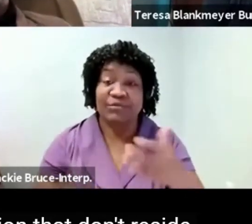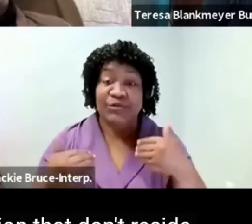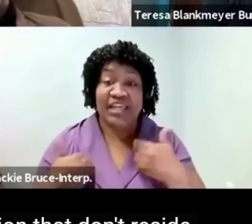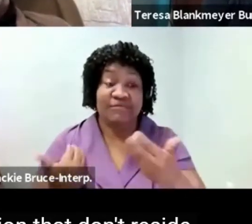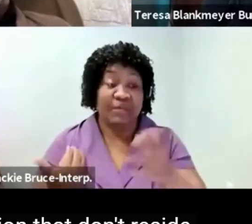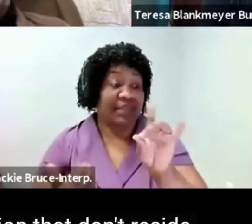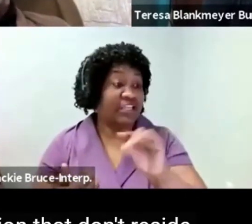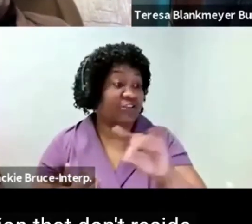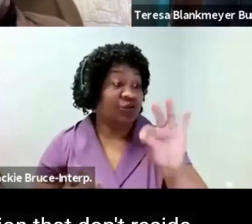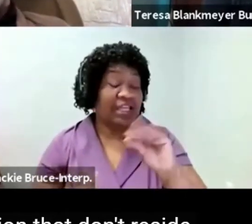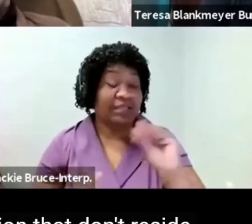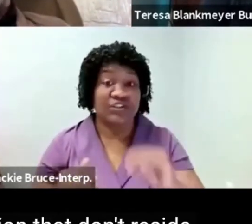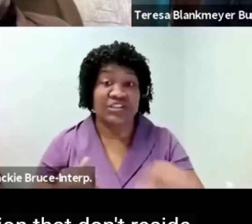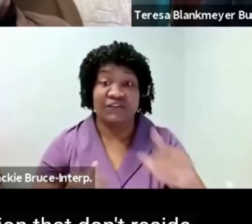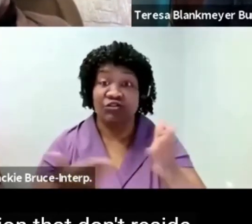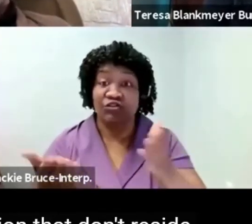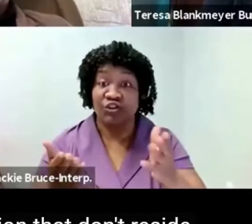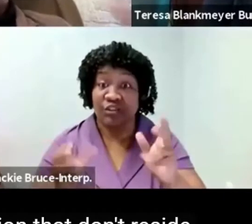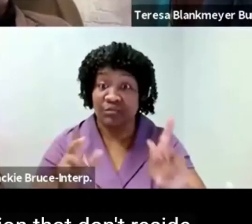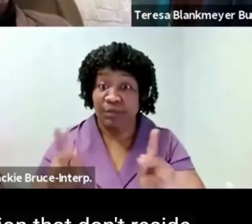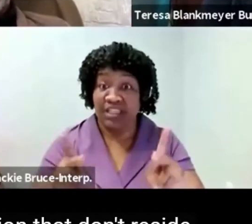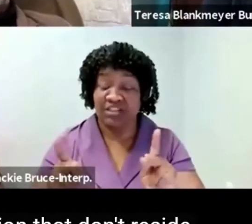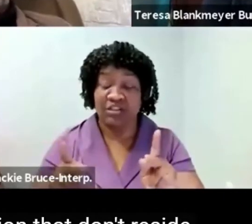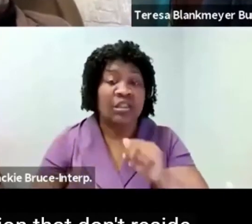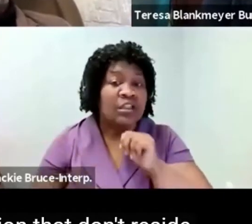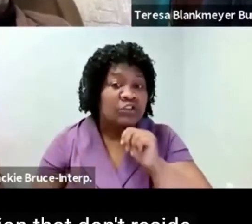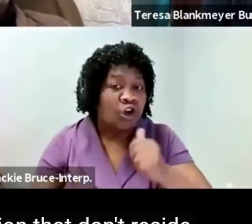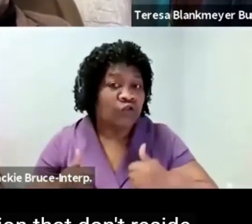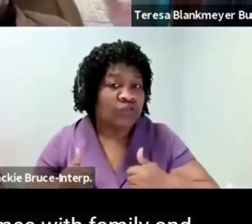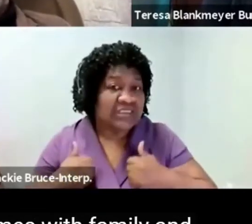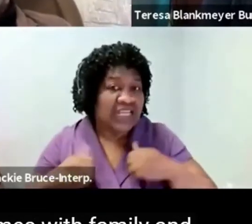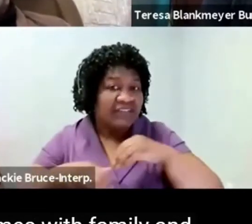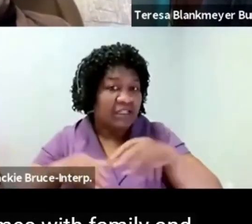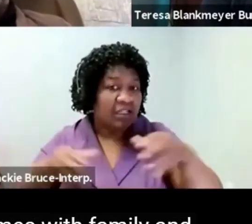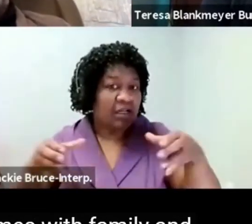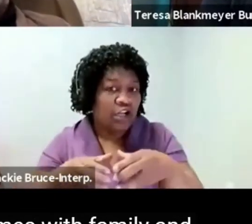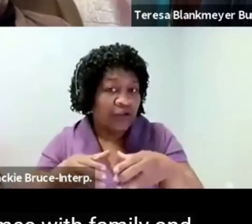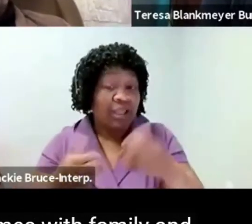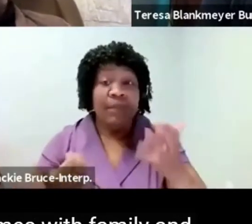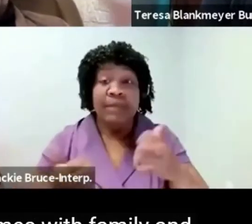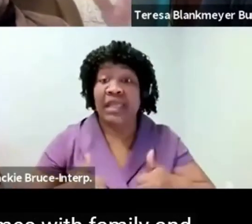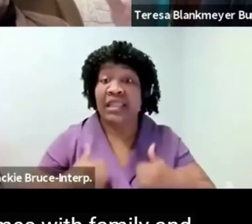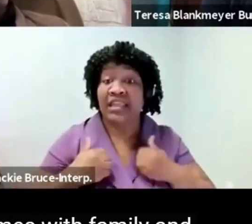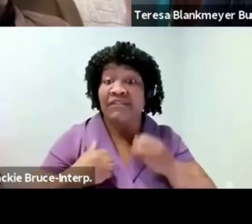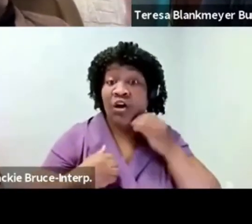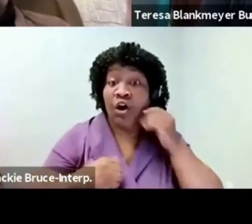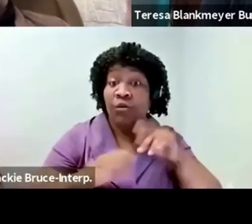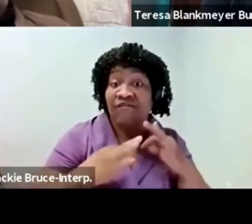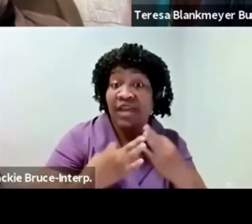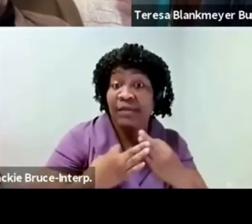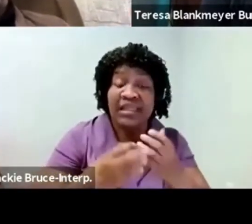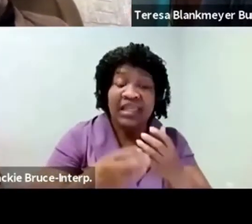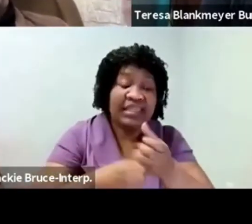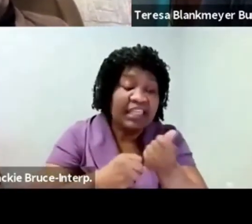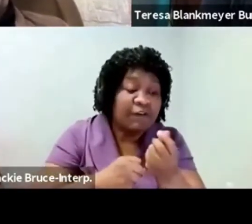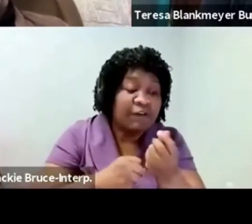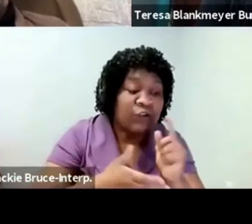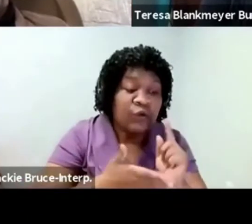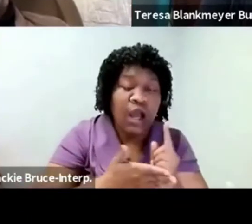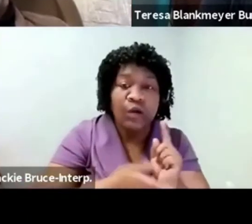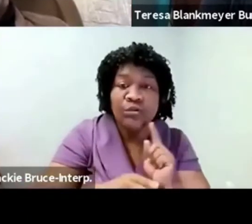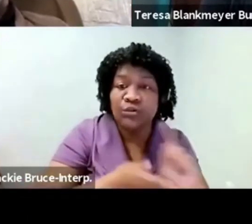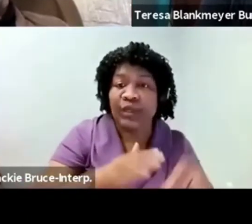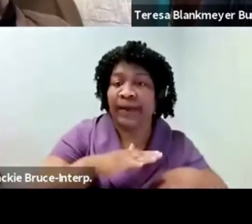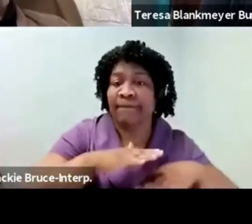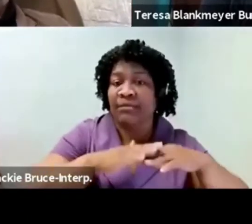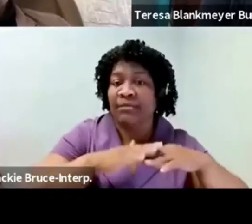to 90% of their service population that don't reside in any congregate setting, live in their homes with families, and maybe only getting a few hours a week. So they're getting a minimal amount